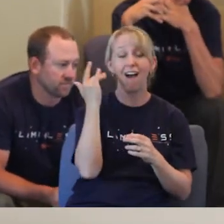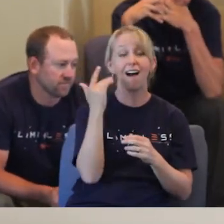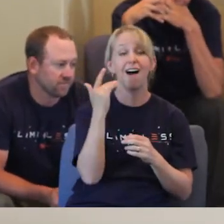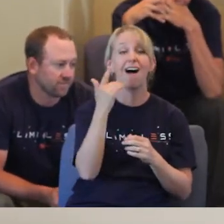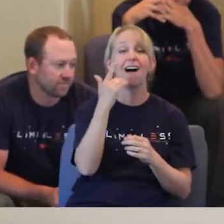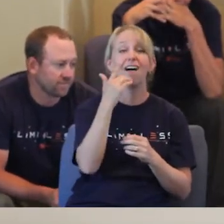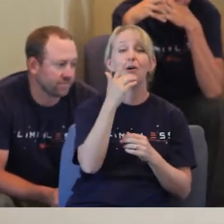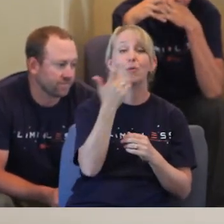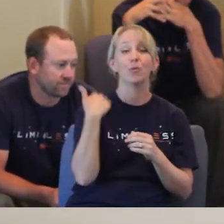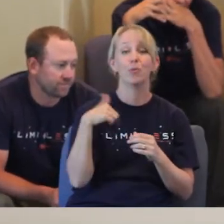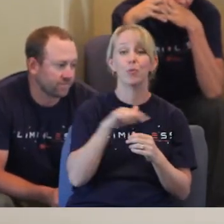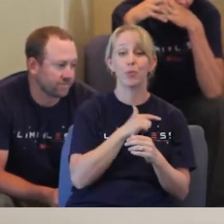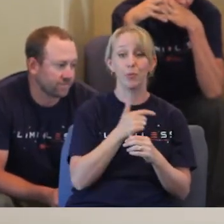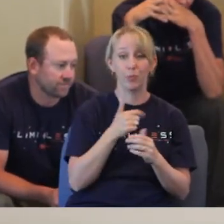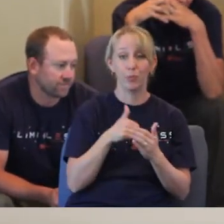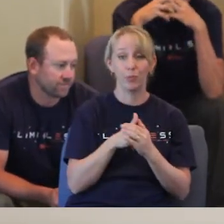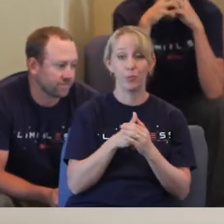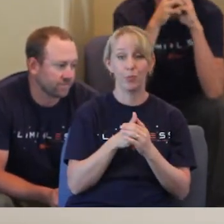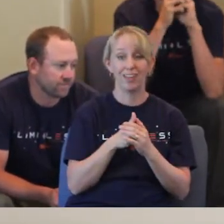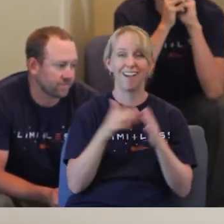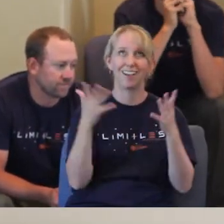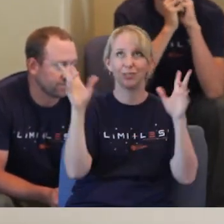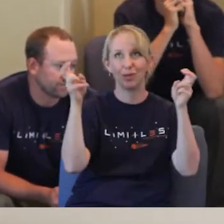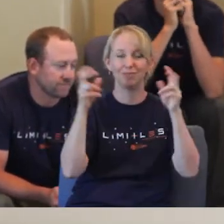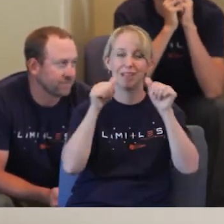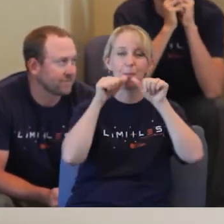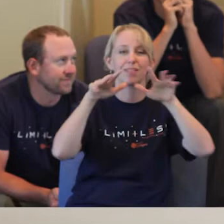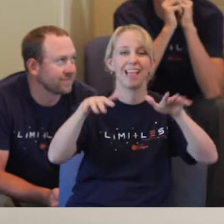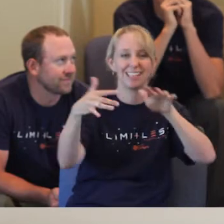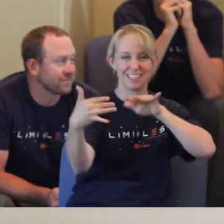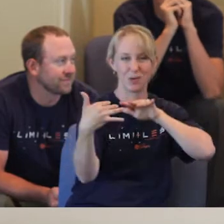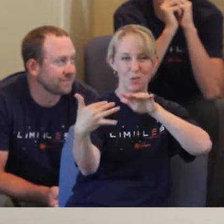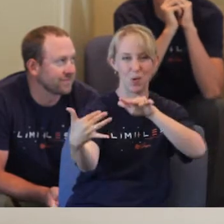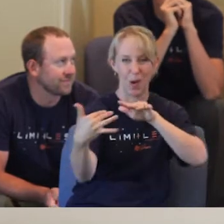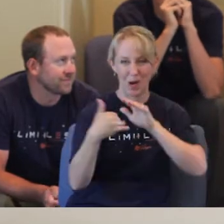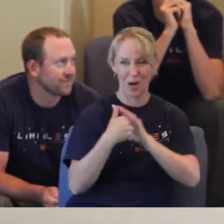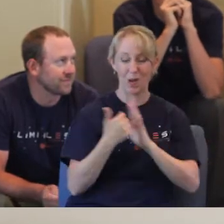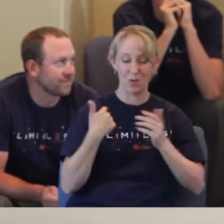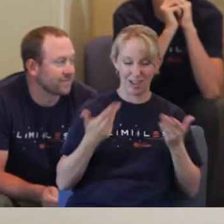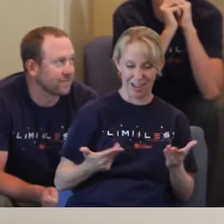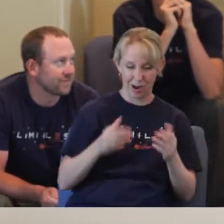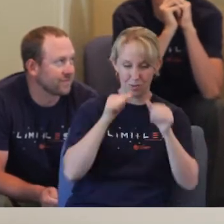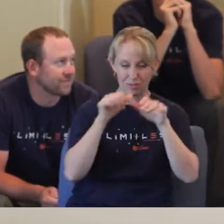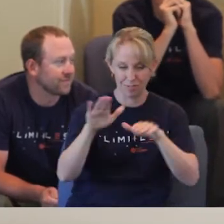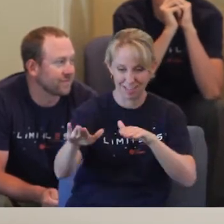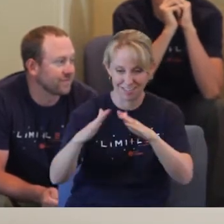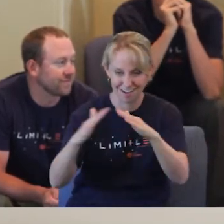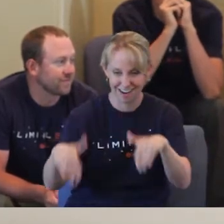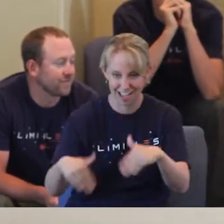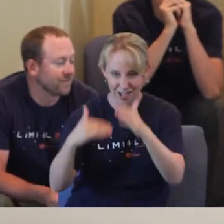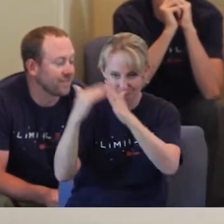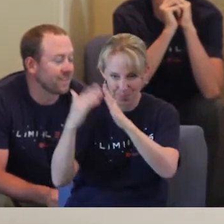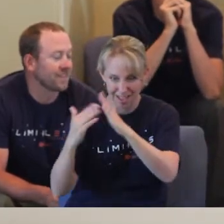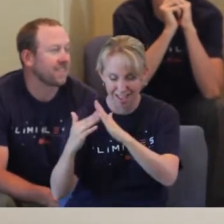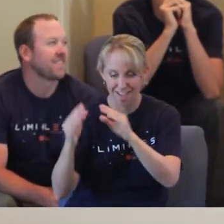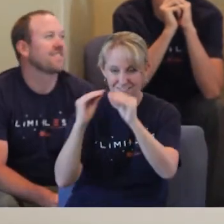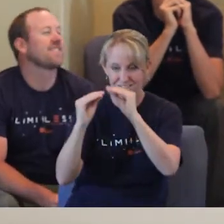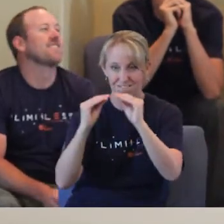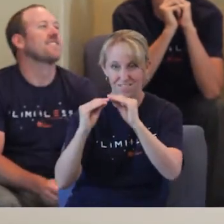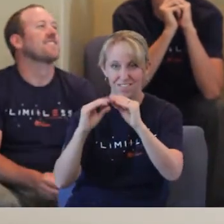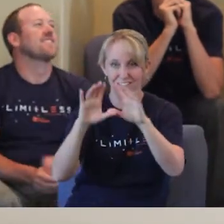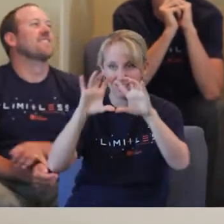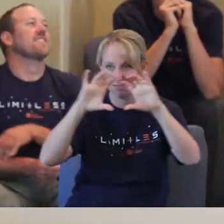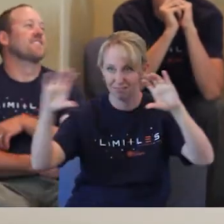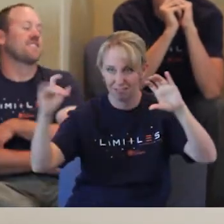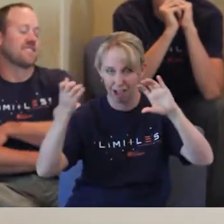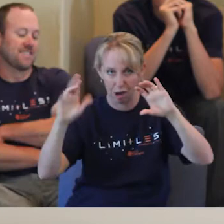got into a blessing war because we were here, we blessed them, we painted their house, we fixed their gutter, we put a